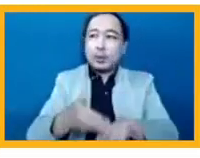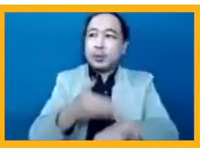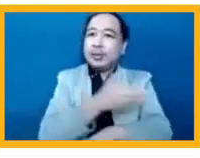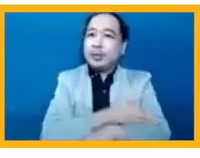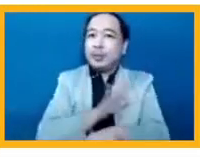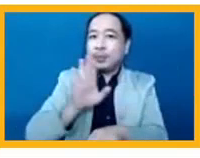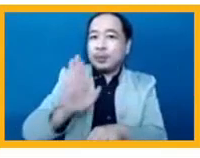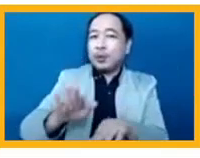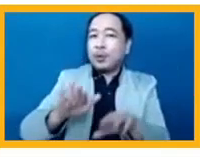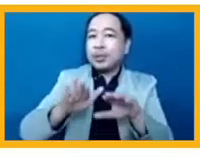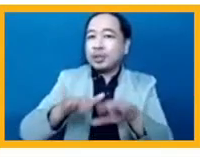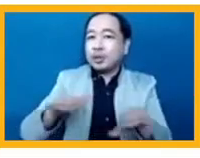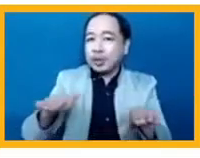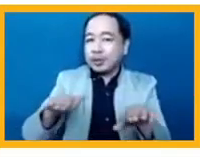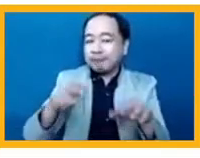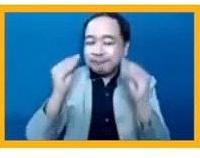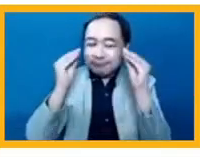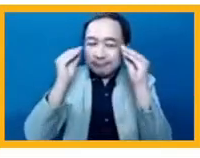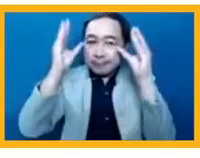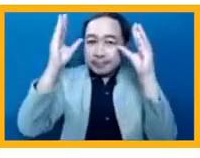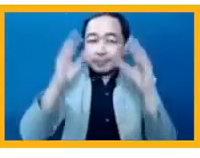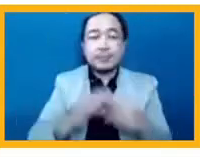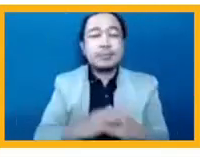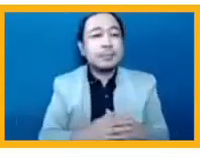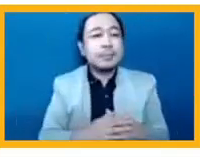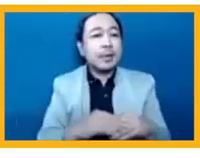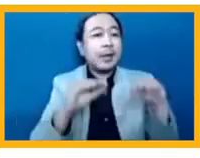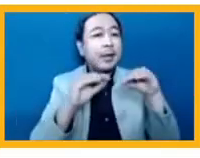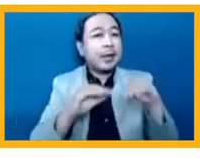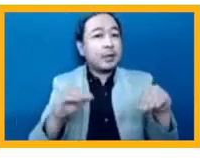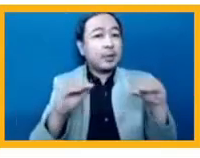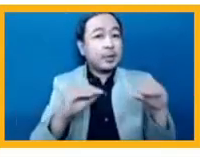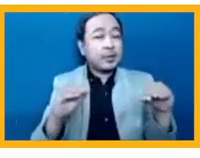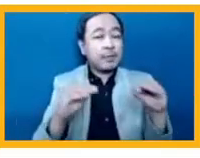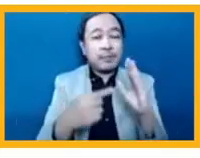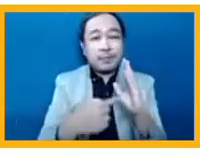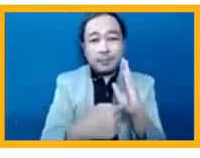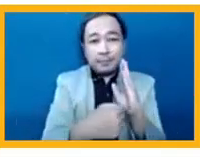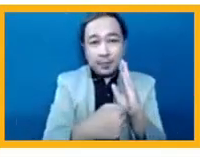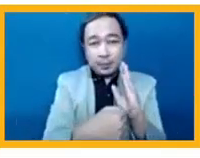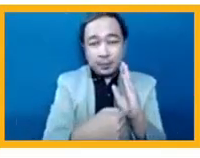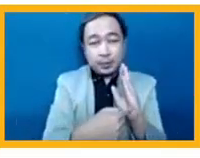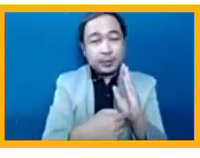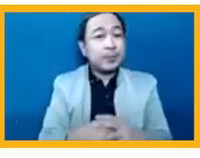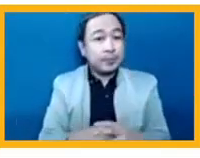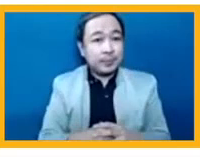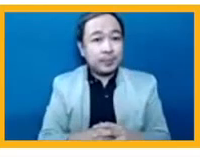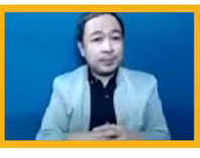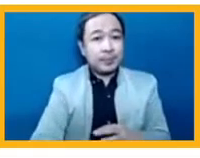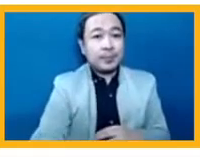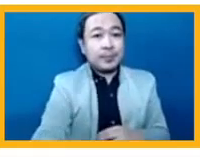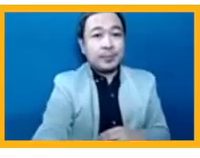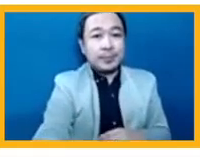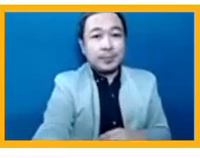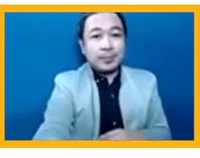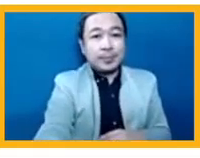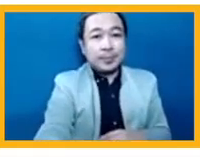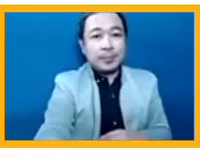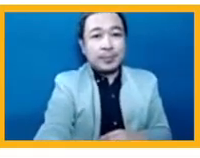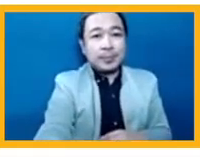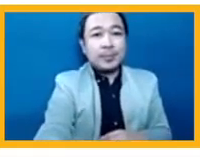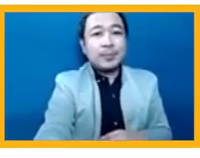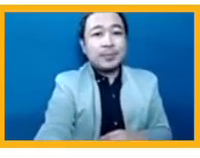please. Education technology. Can we move to the next slide, please?